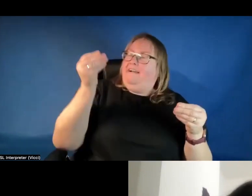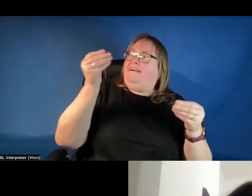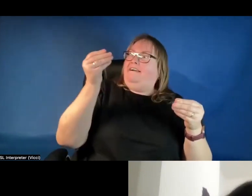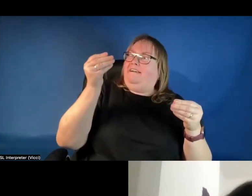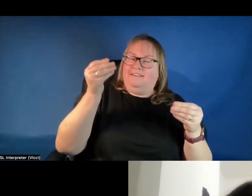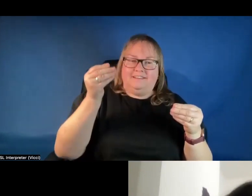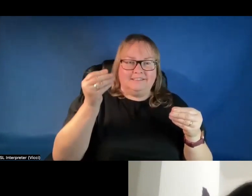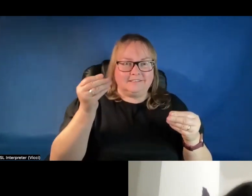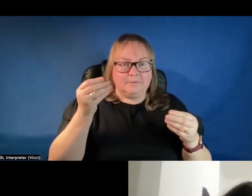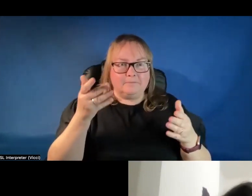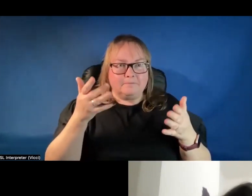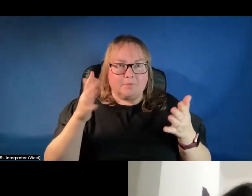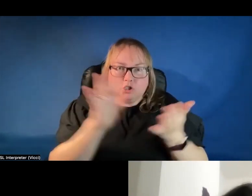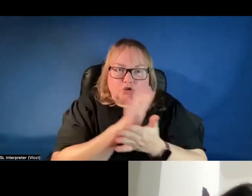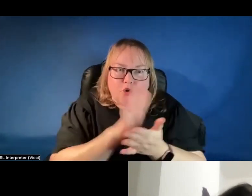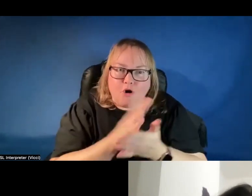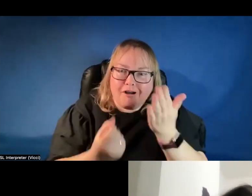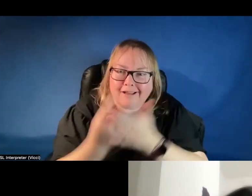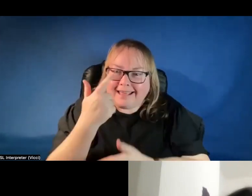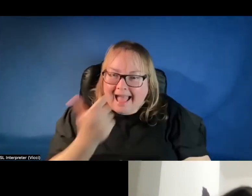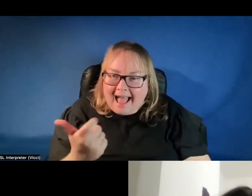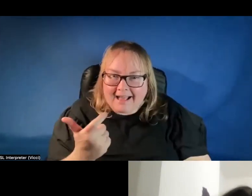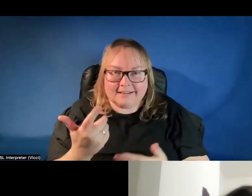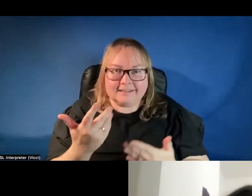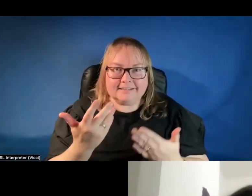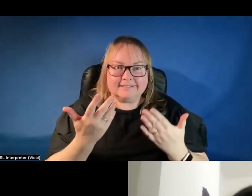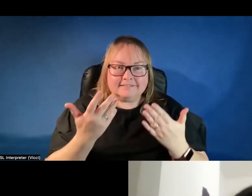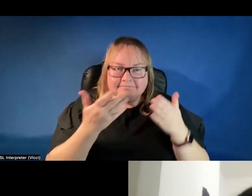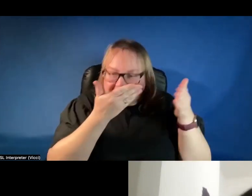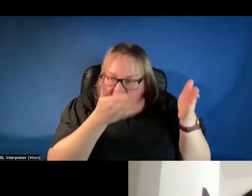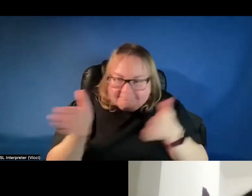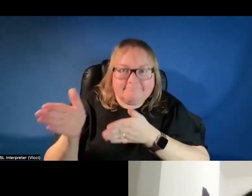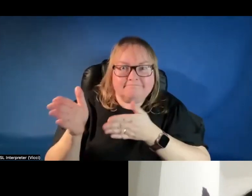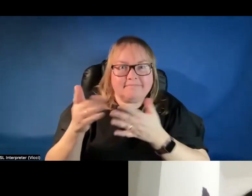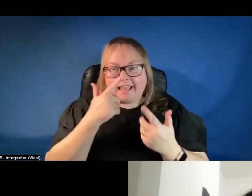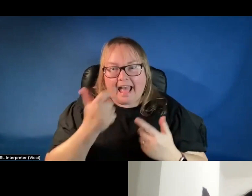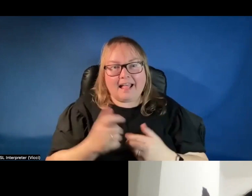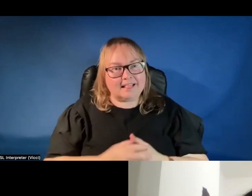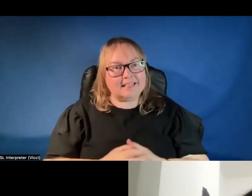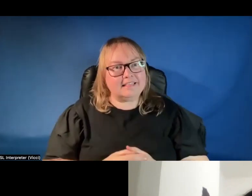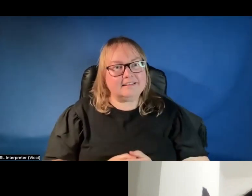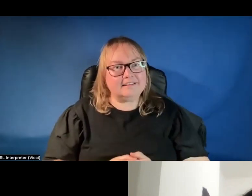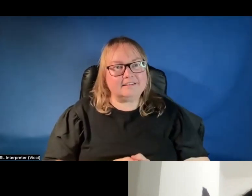focus. And I think Daya's got her hand up as well.